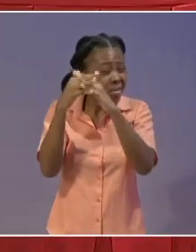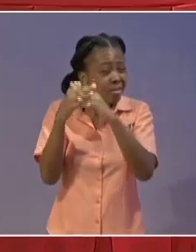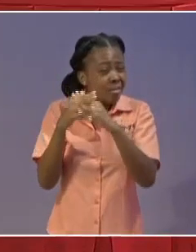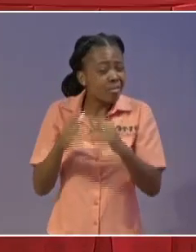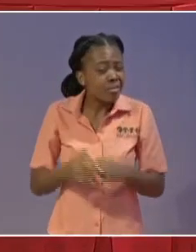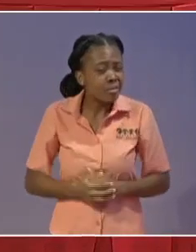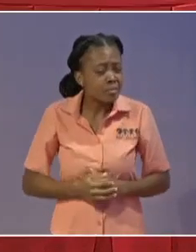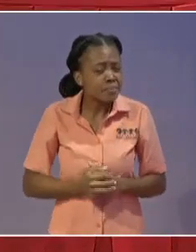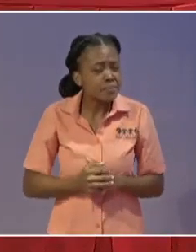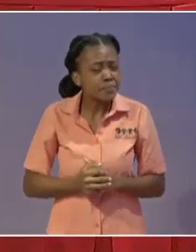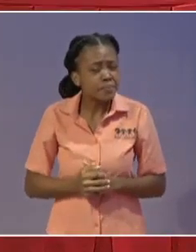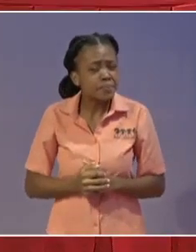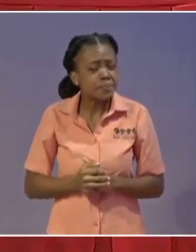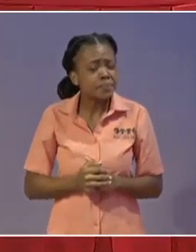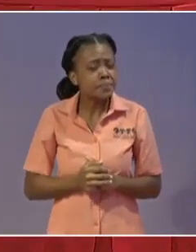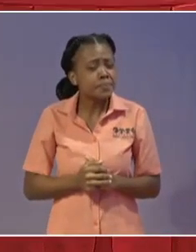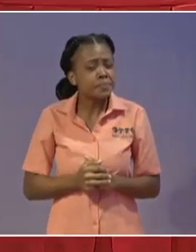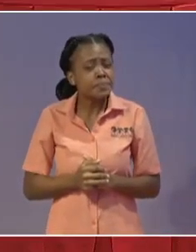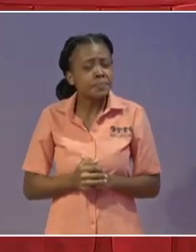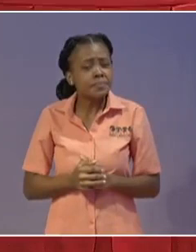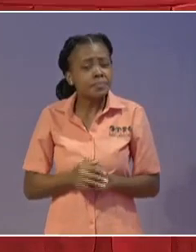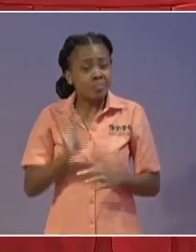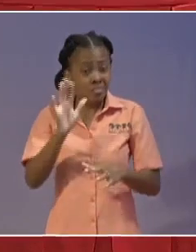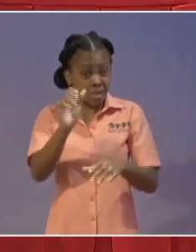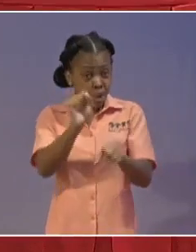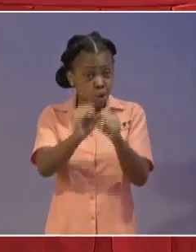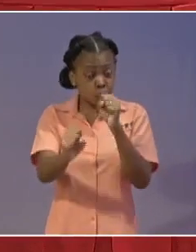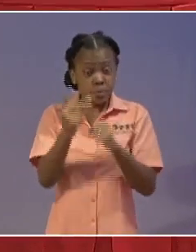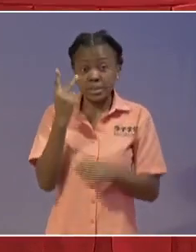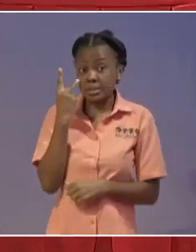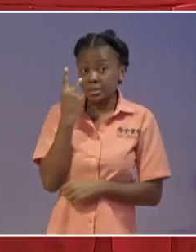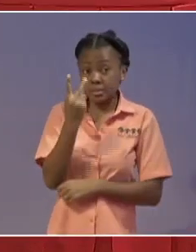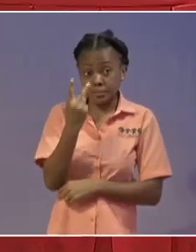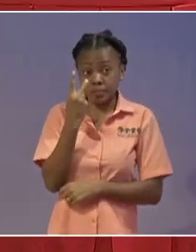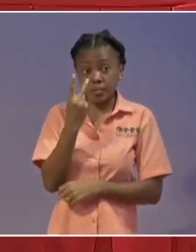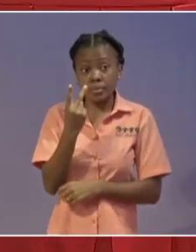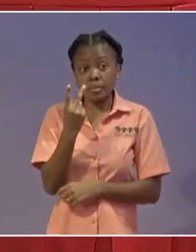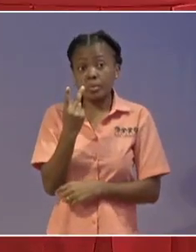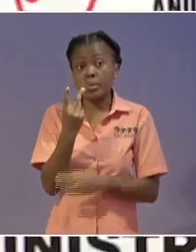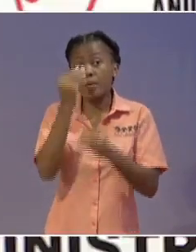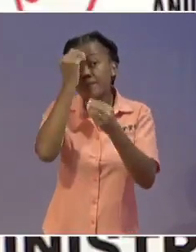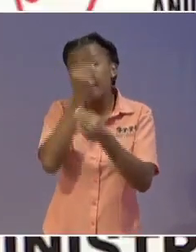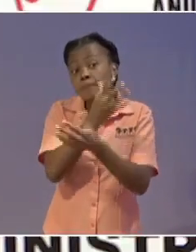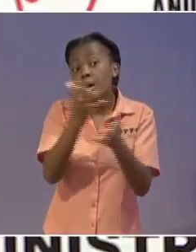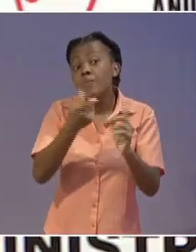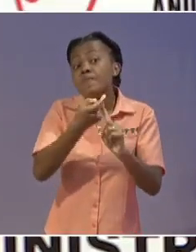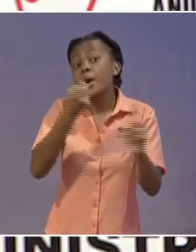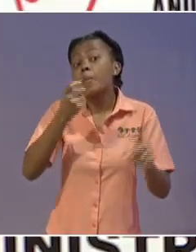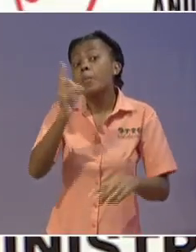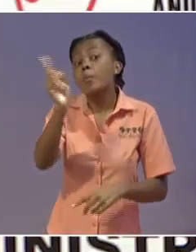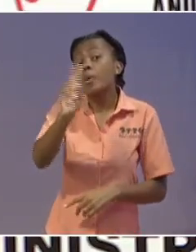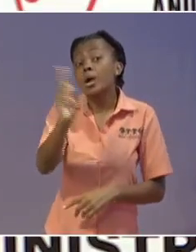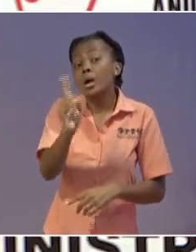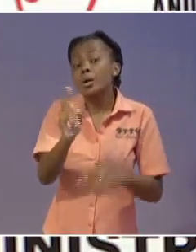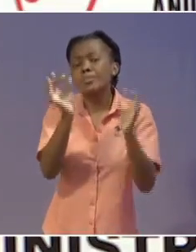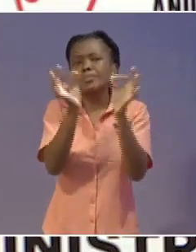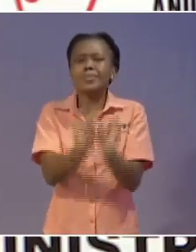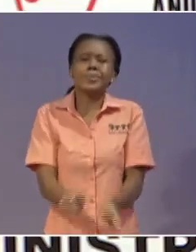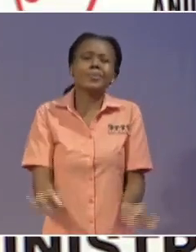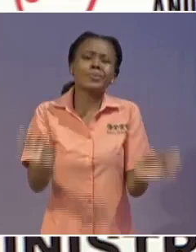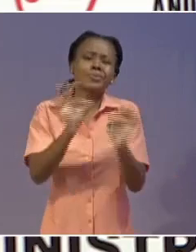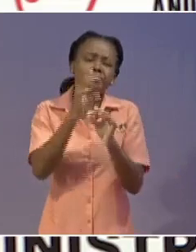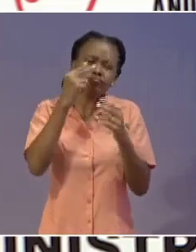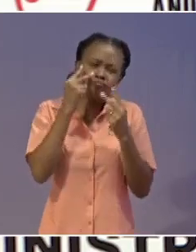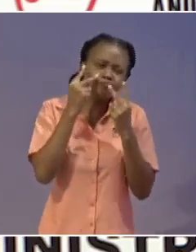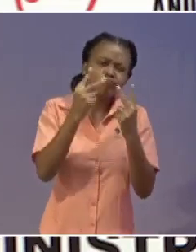So you're looking at a point of information in terms of the number of deaths. So again, it is always wise to look at over any sort of trend